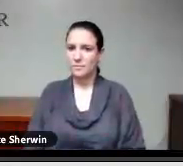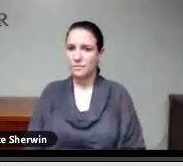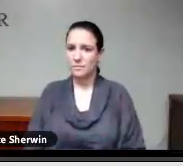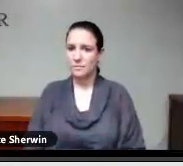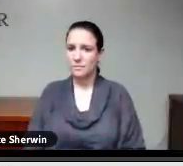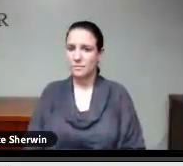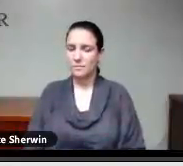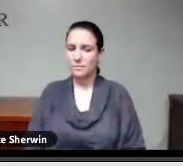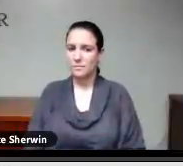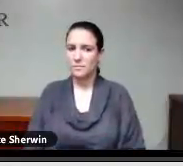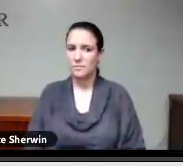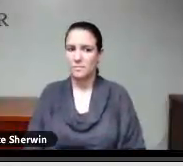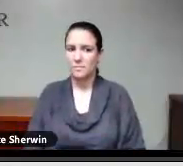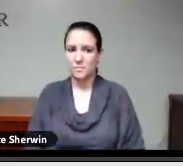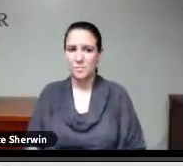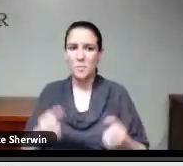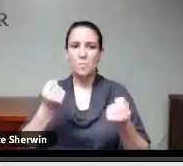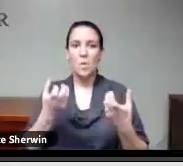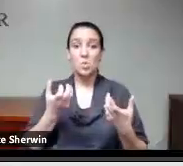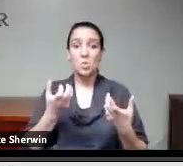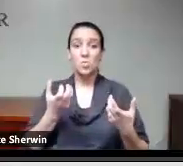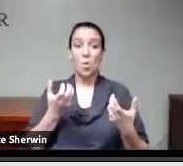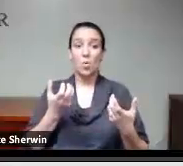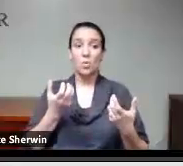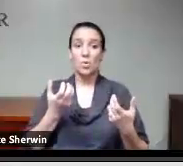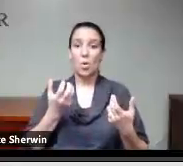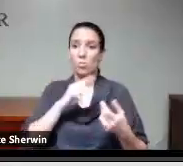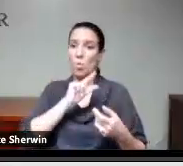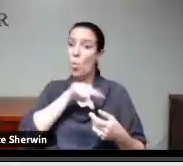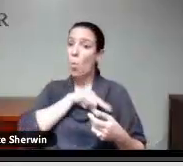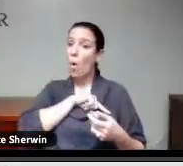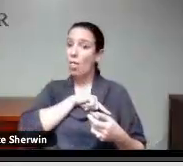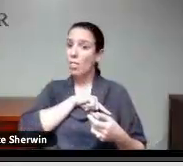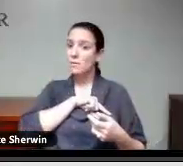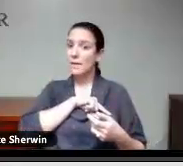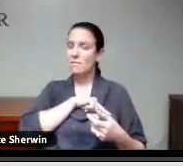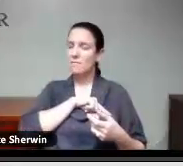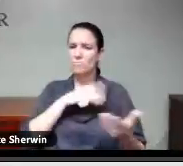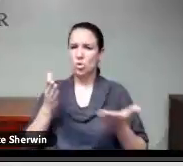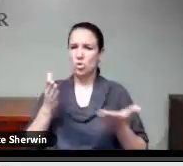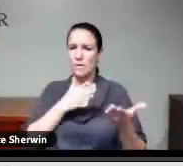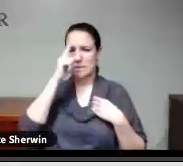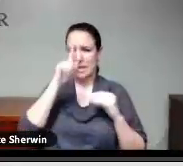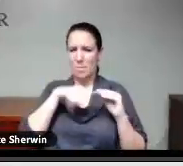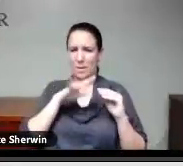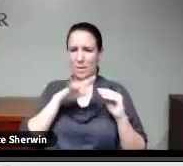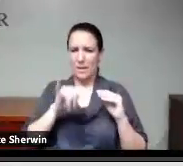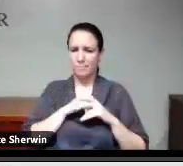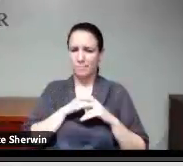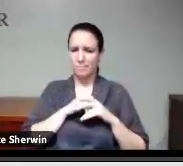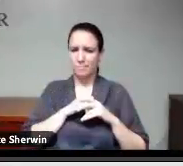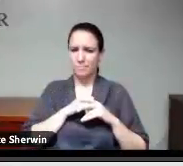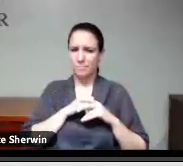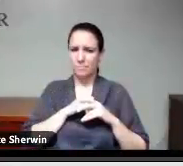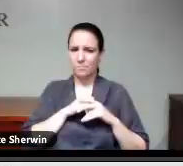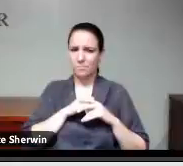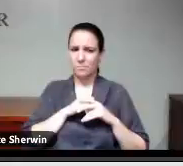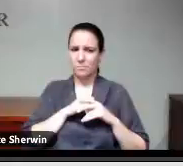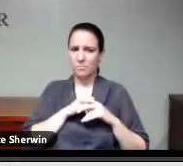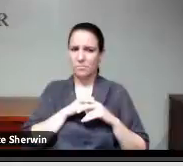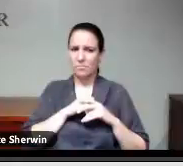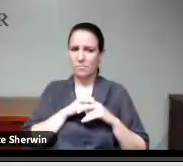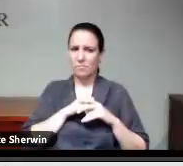So qualitative services, let's think about this. So